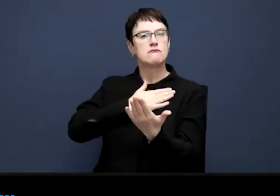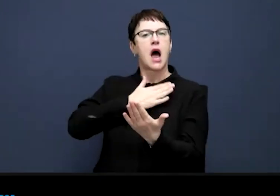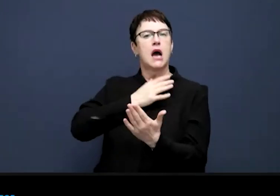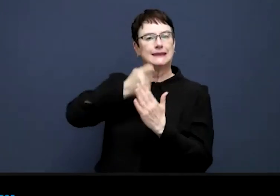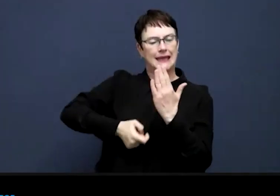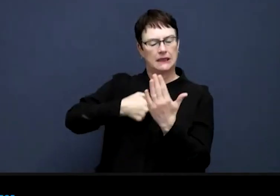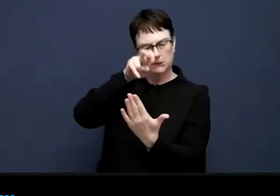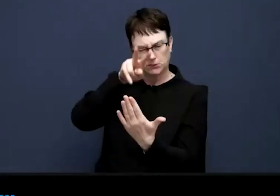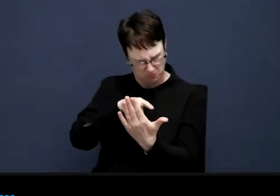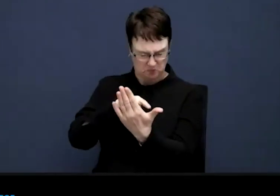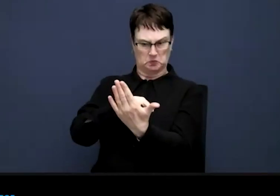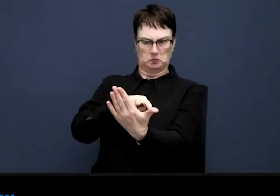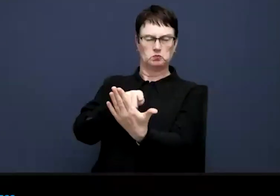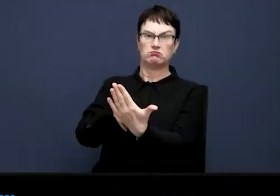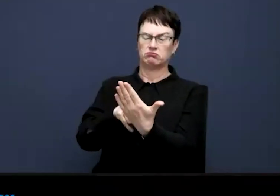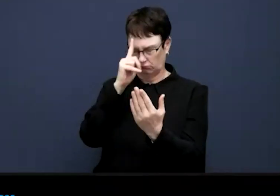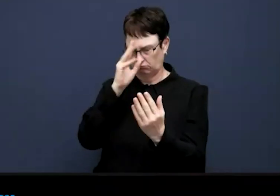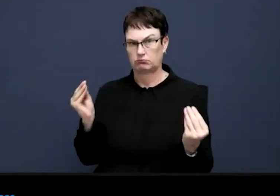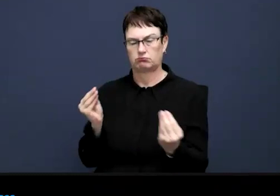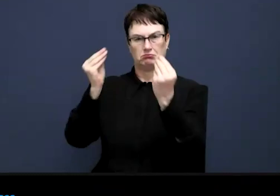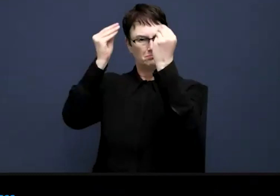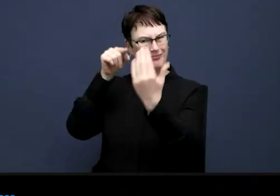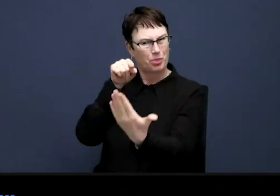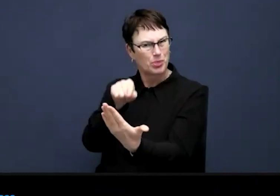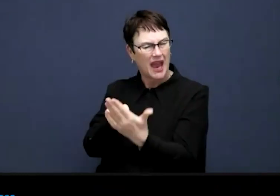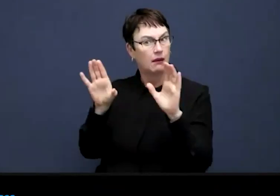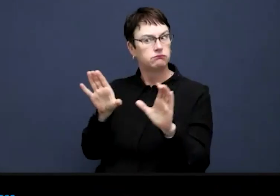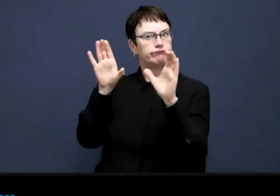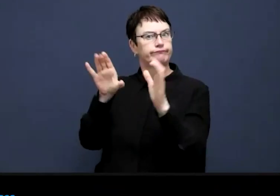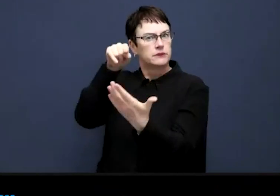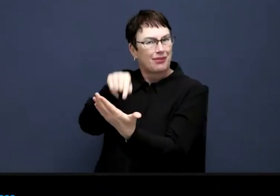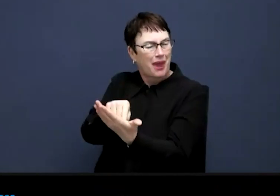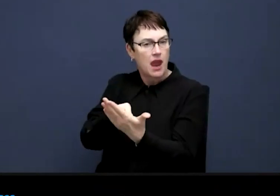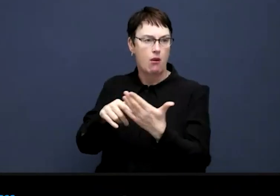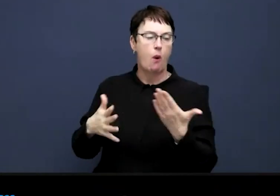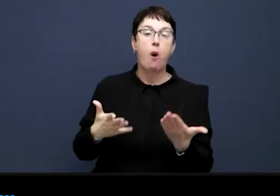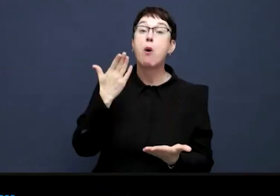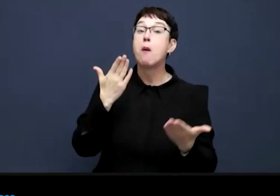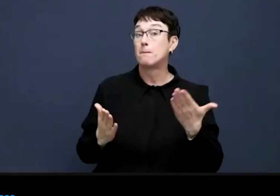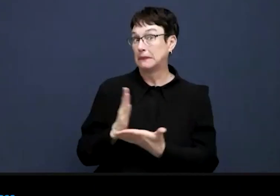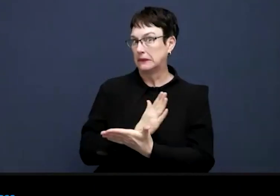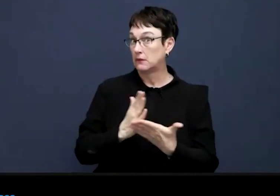And that's where the good enough needs to maybe be defined depending on the context.